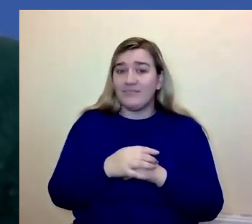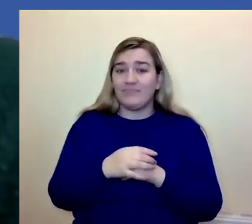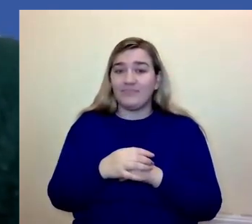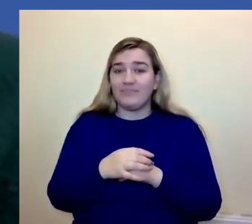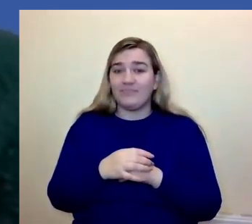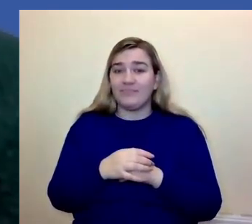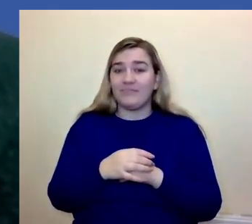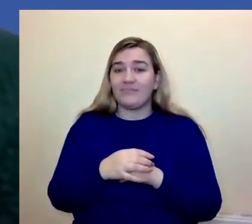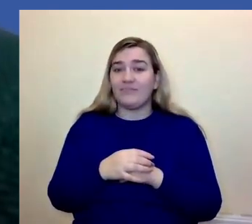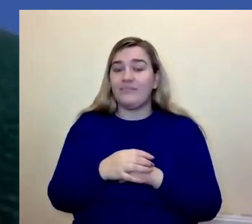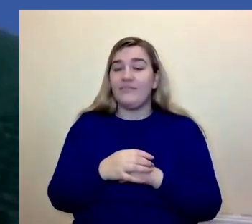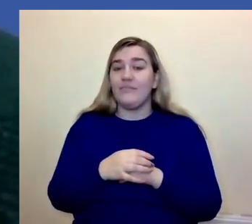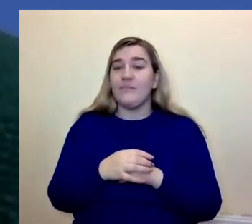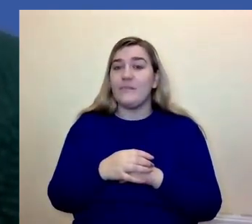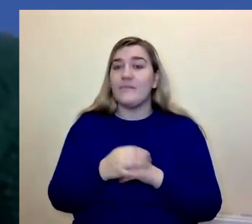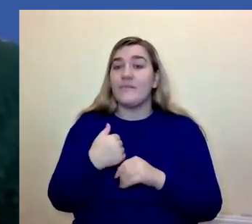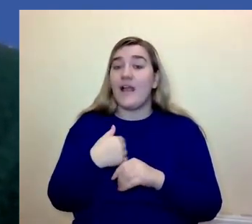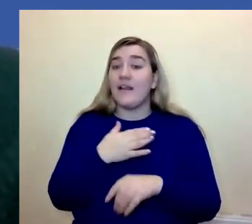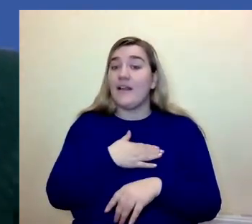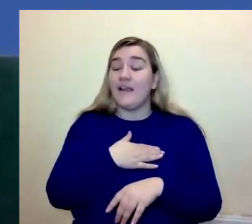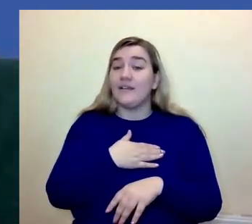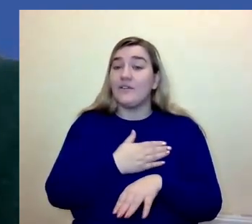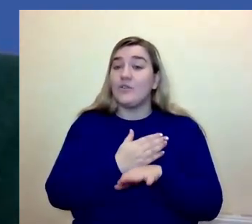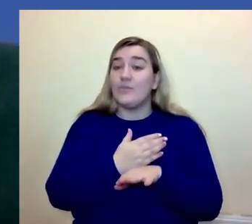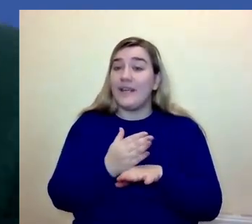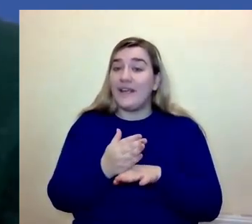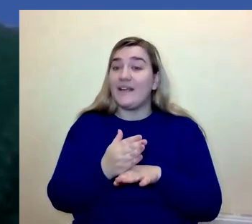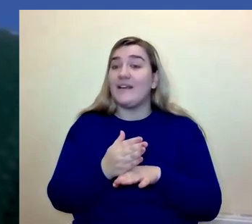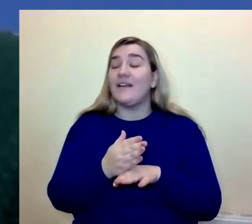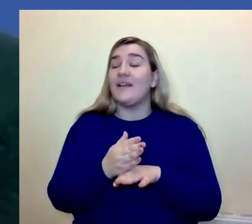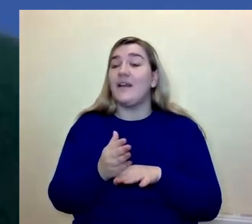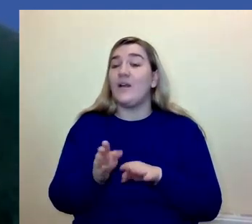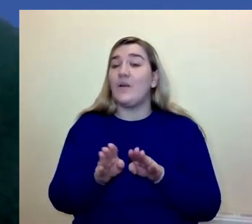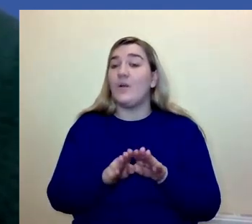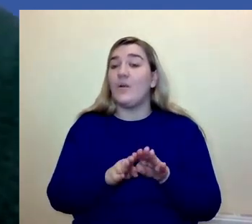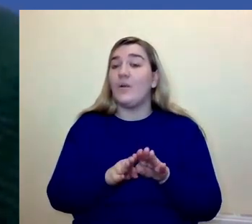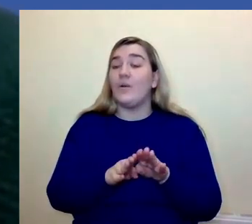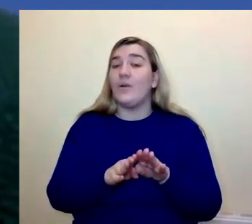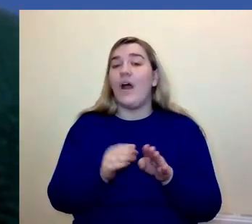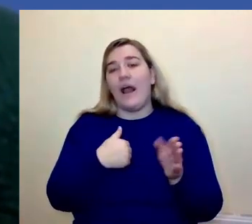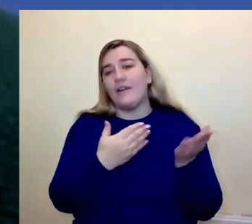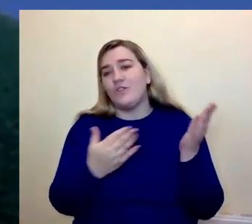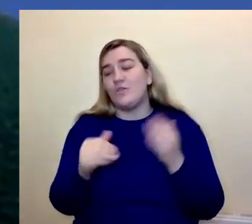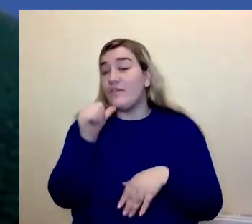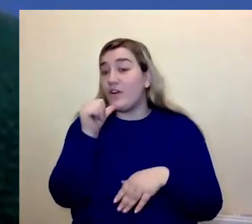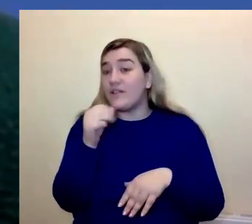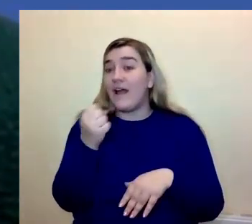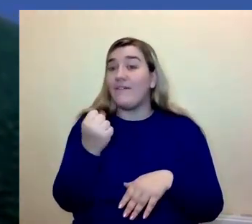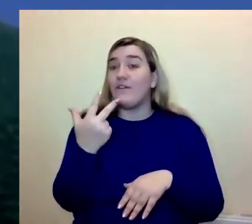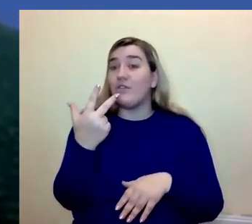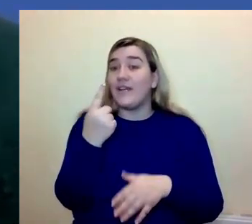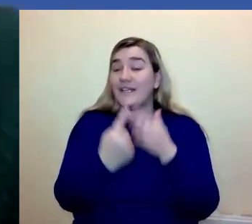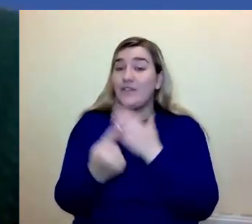Where I would like to begin is with, well, I'll introduce first, we have 3